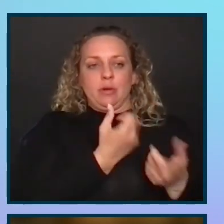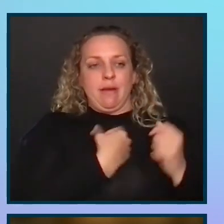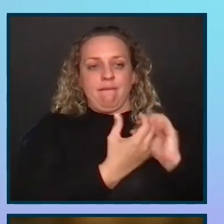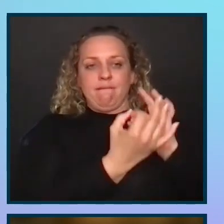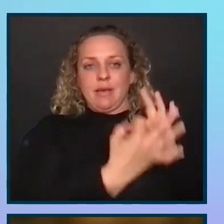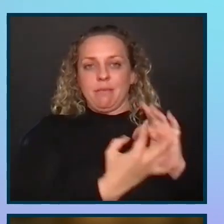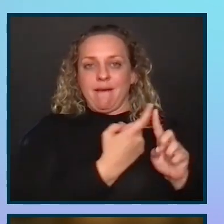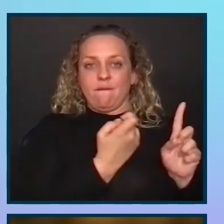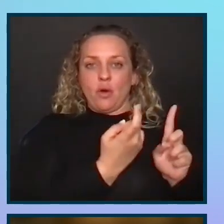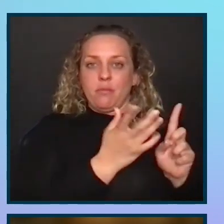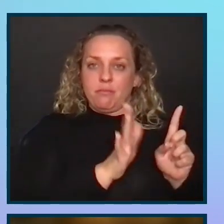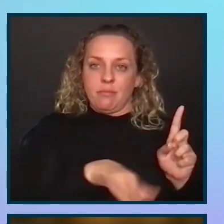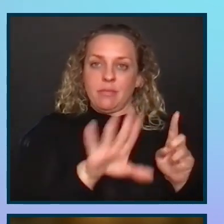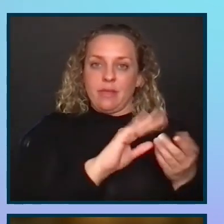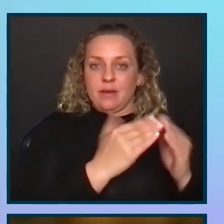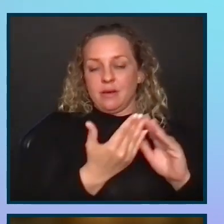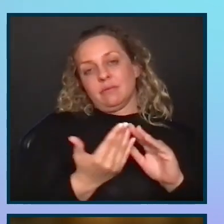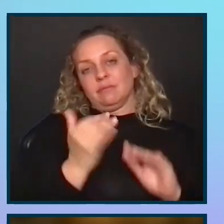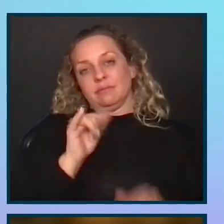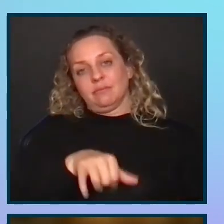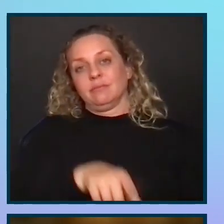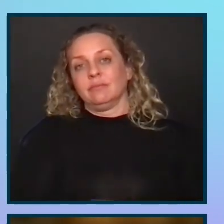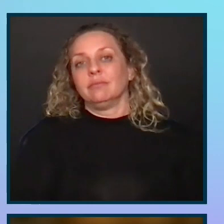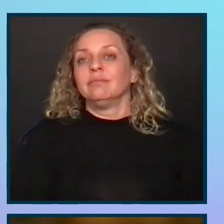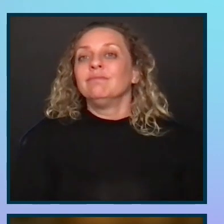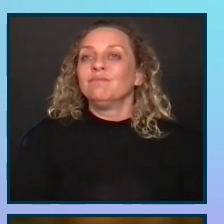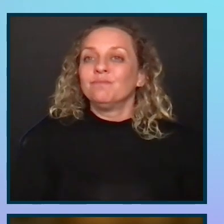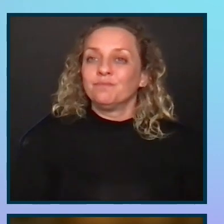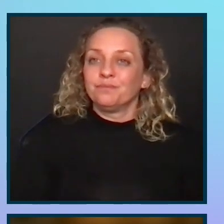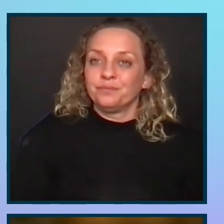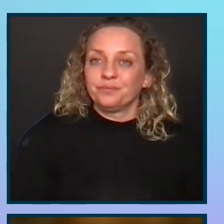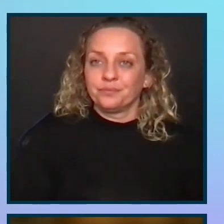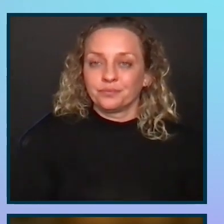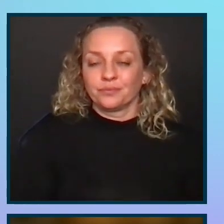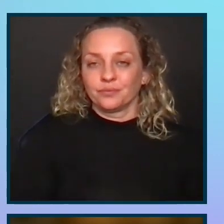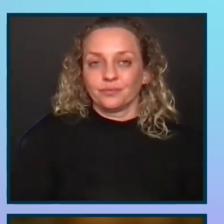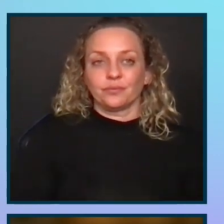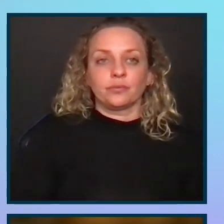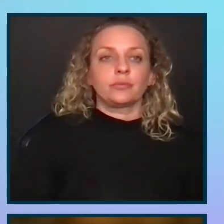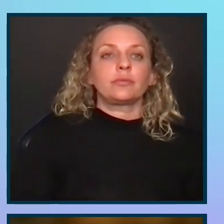feedback from the accessibility community.